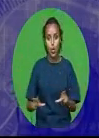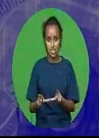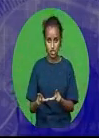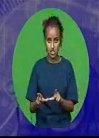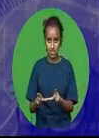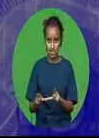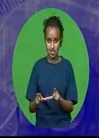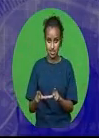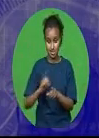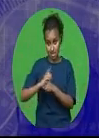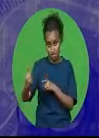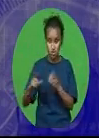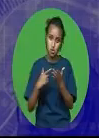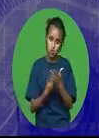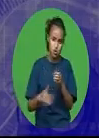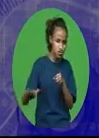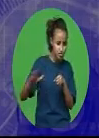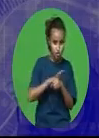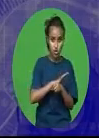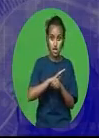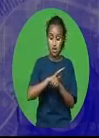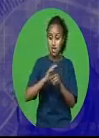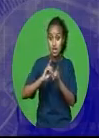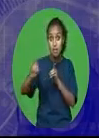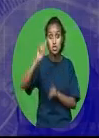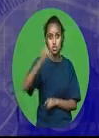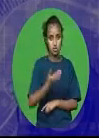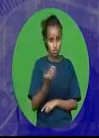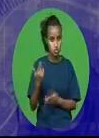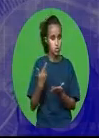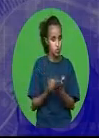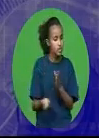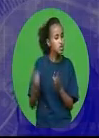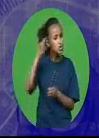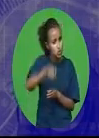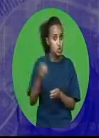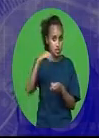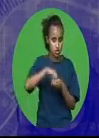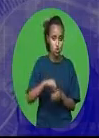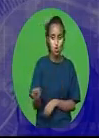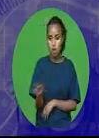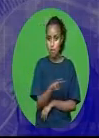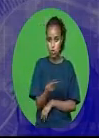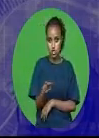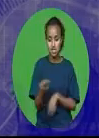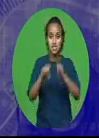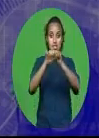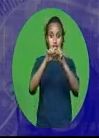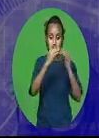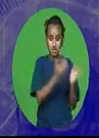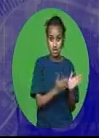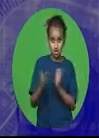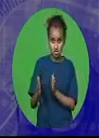dimensions. In order to fully dimension an object, we should include both size dimension and